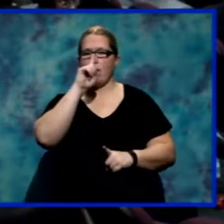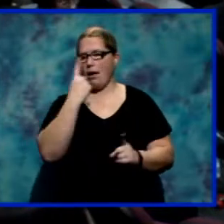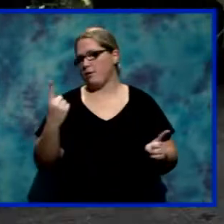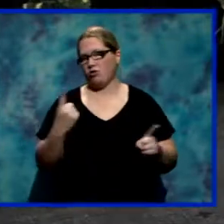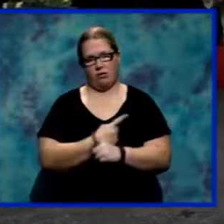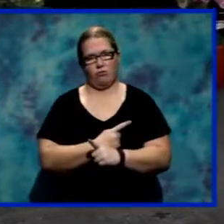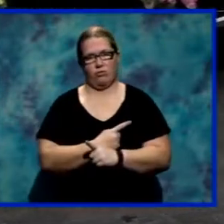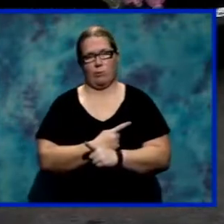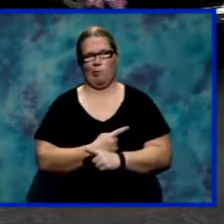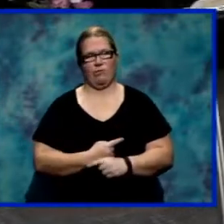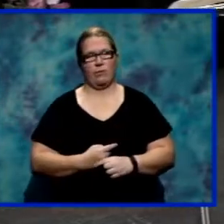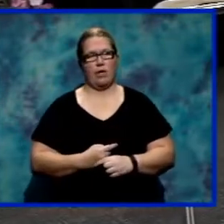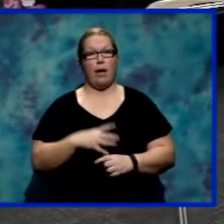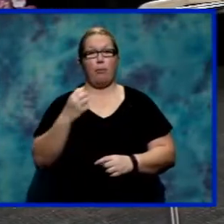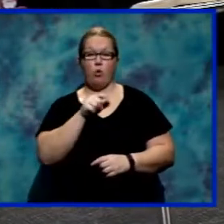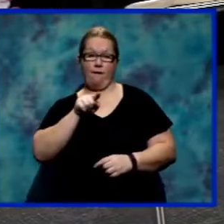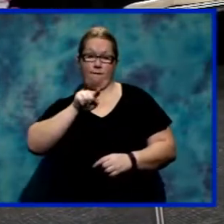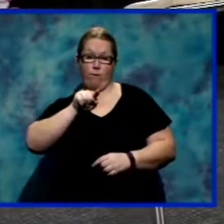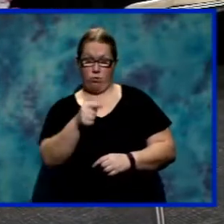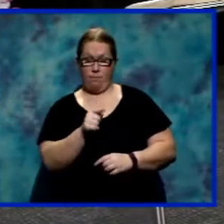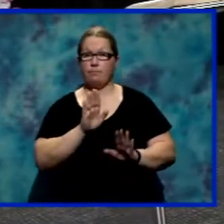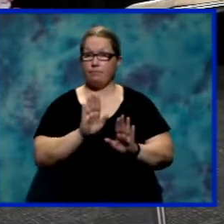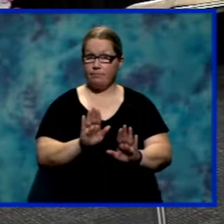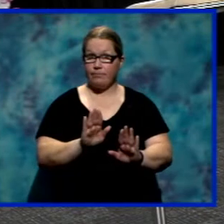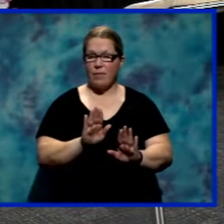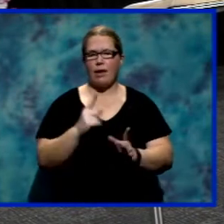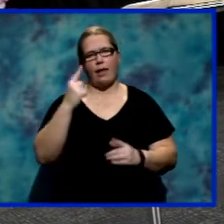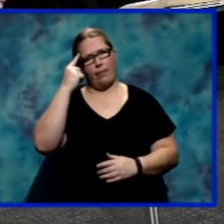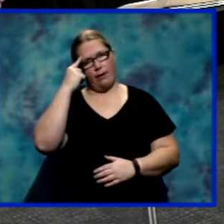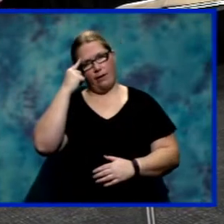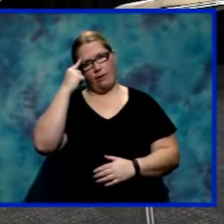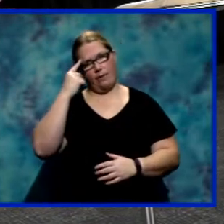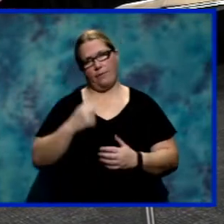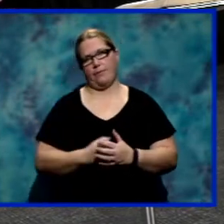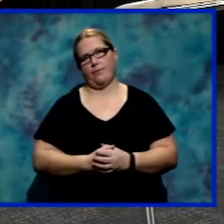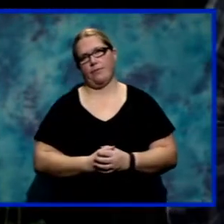it. Now put a full stop there just for a moment and think.